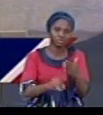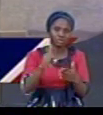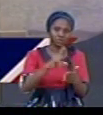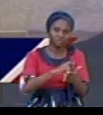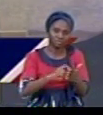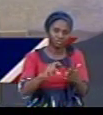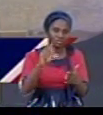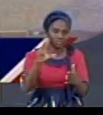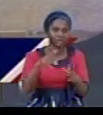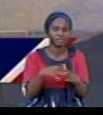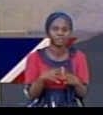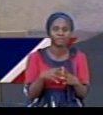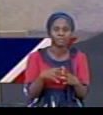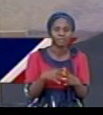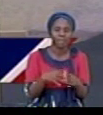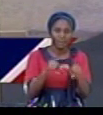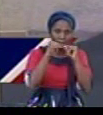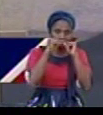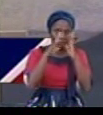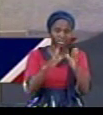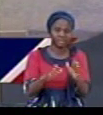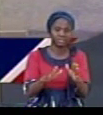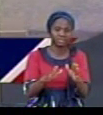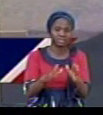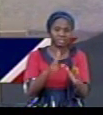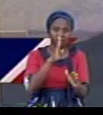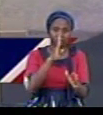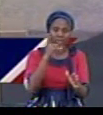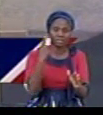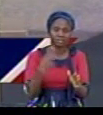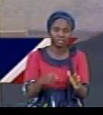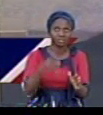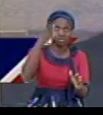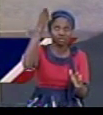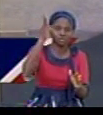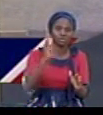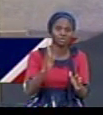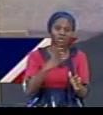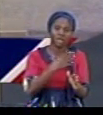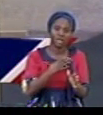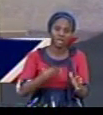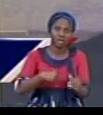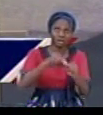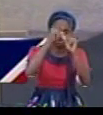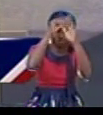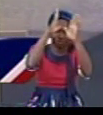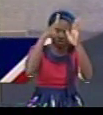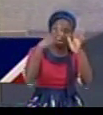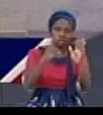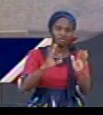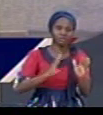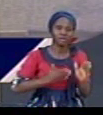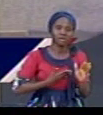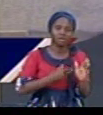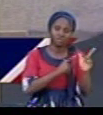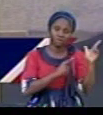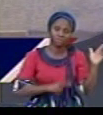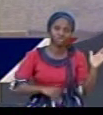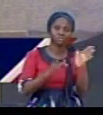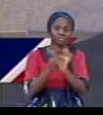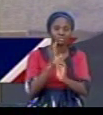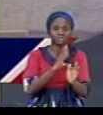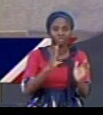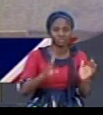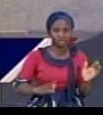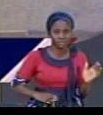3. Blessed be the God and Father of our Lord Jesus